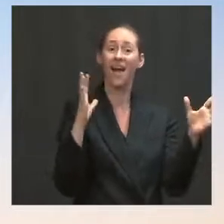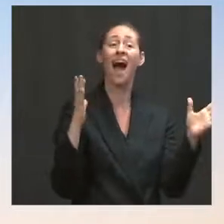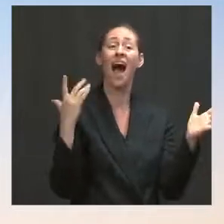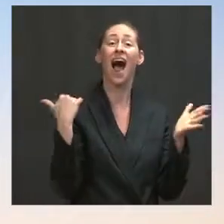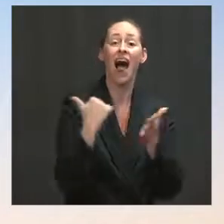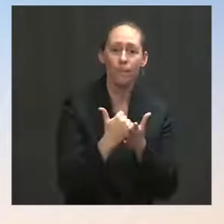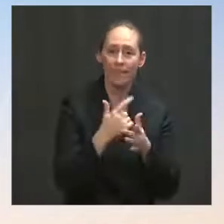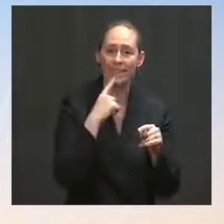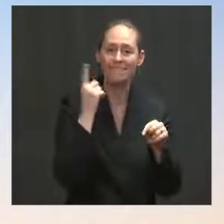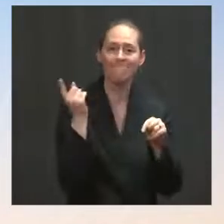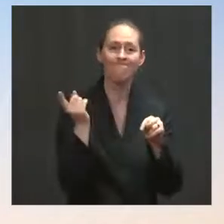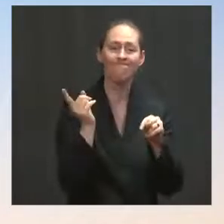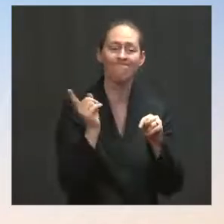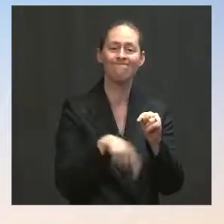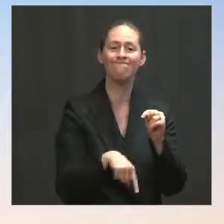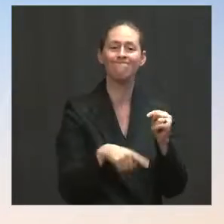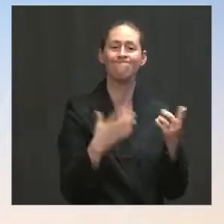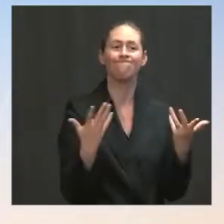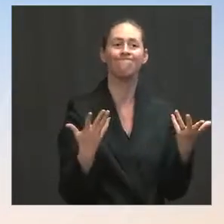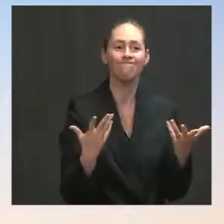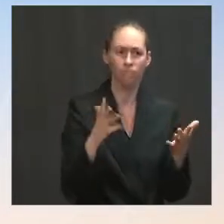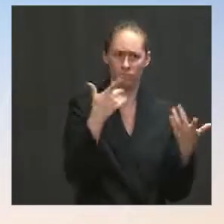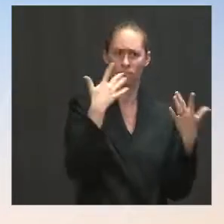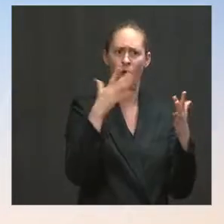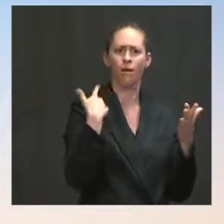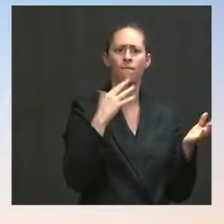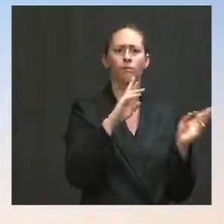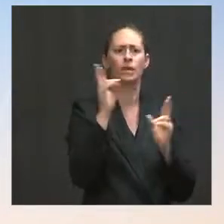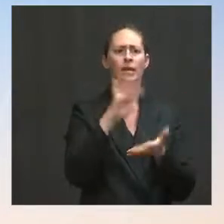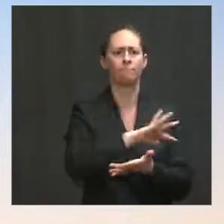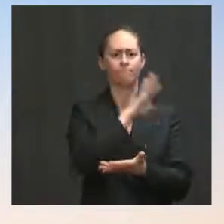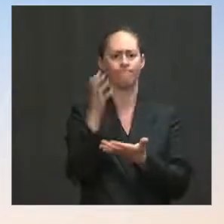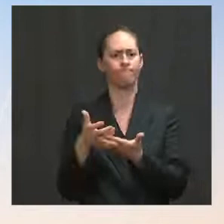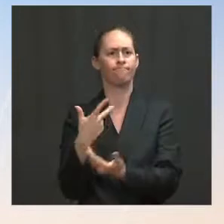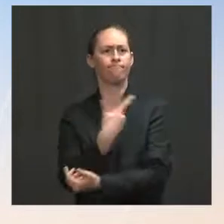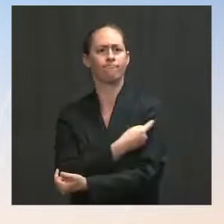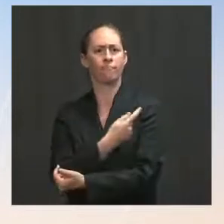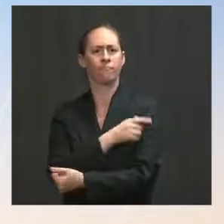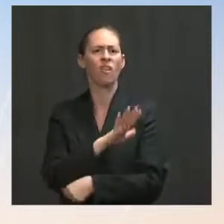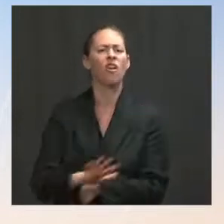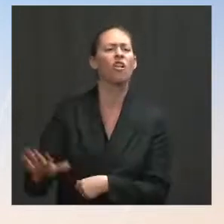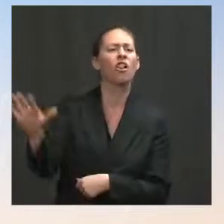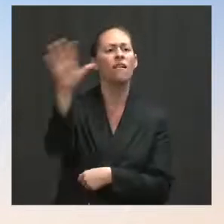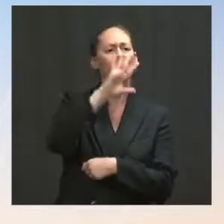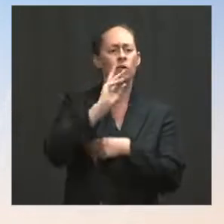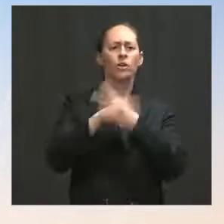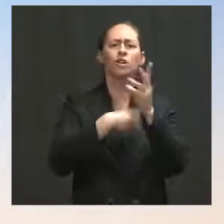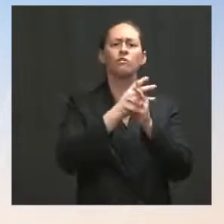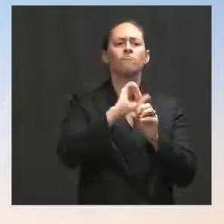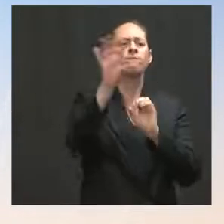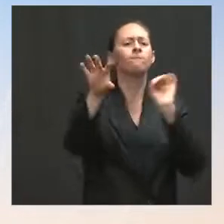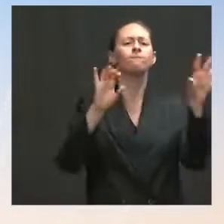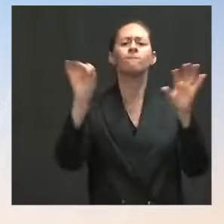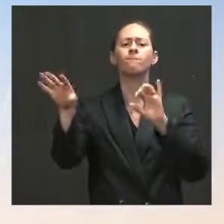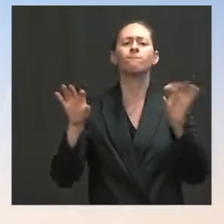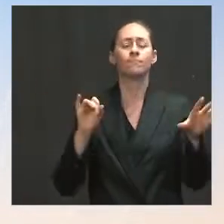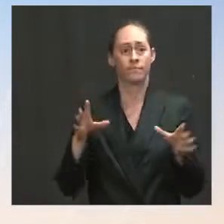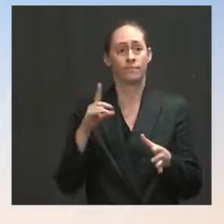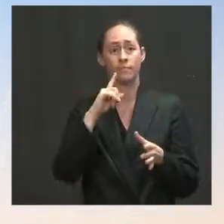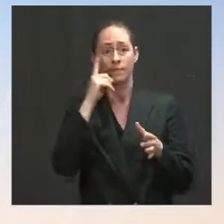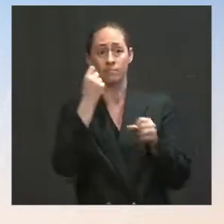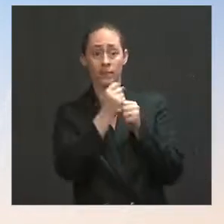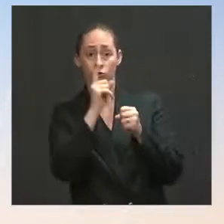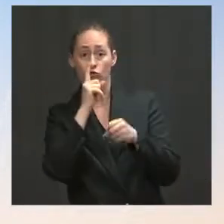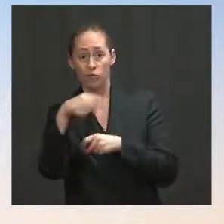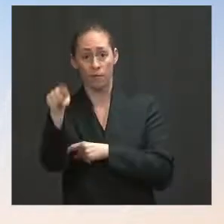range of countries in the world. We certainly recognize and understand that access to vaccines is one of the issues that a number of individuals in the streets is